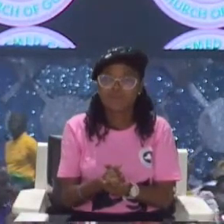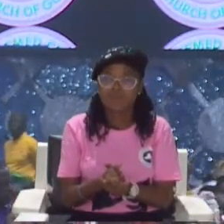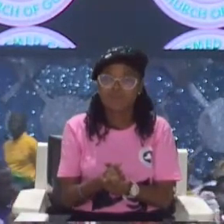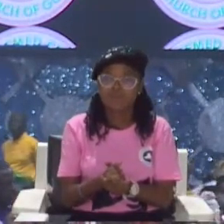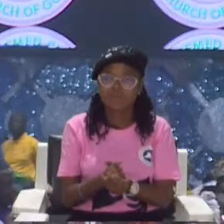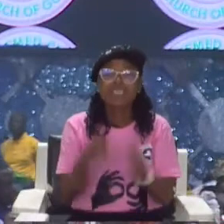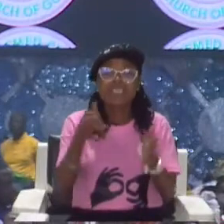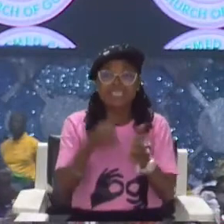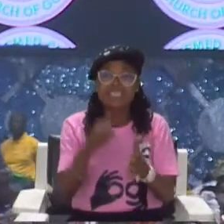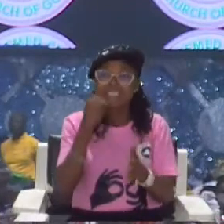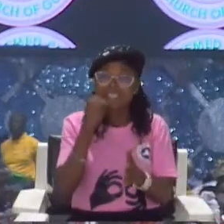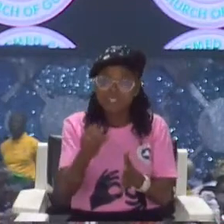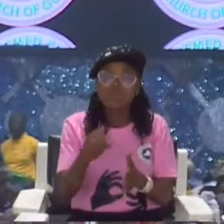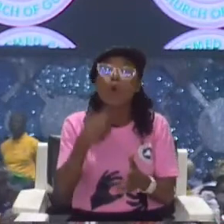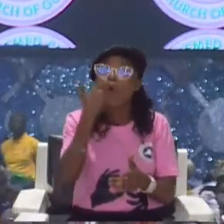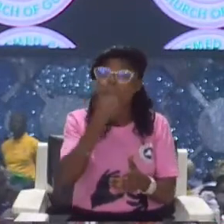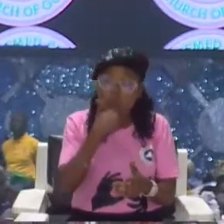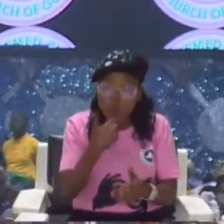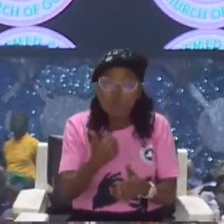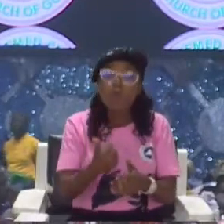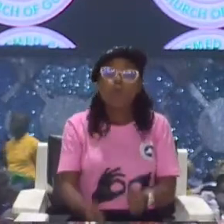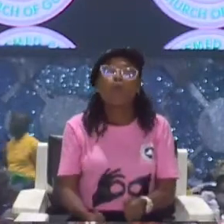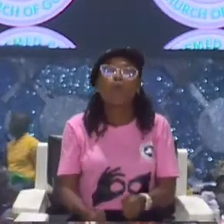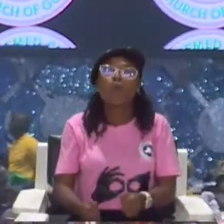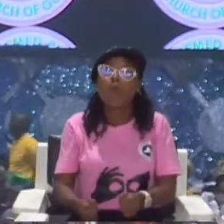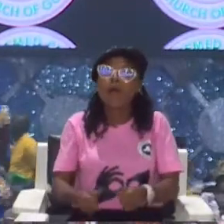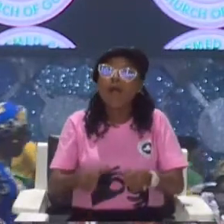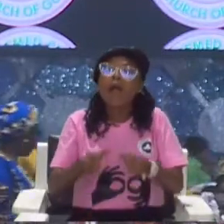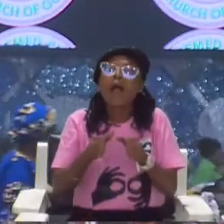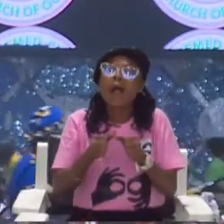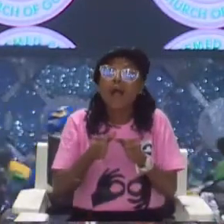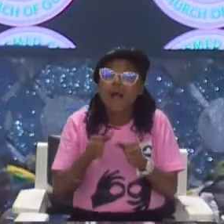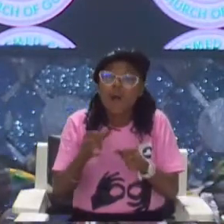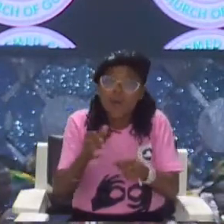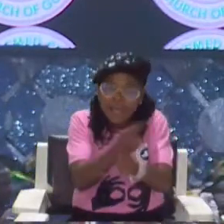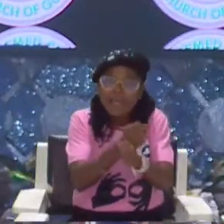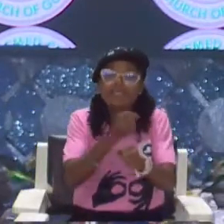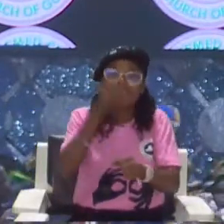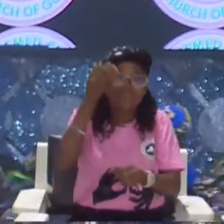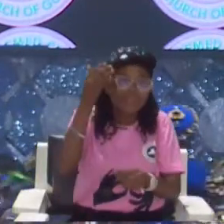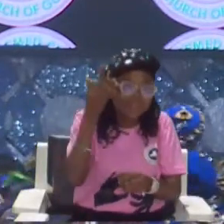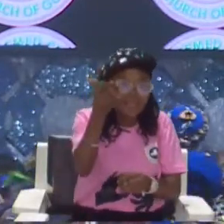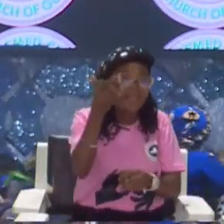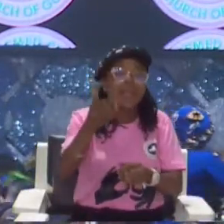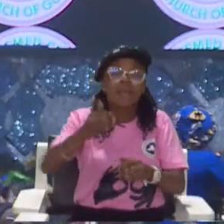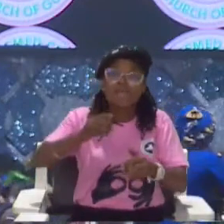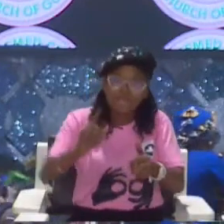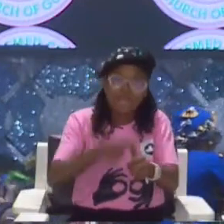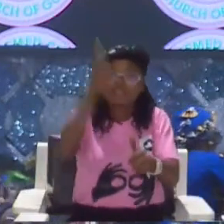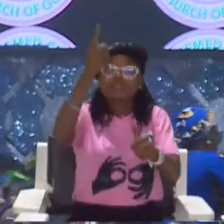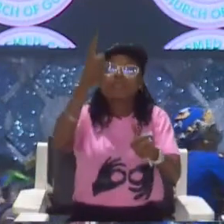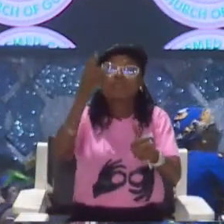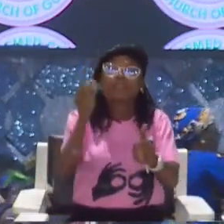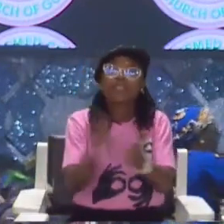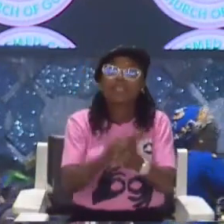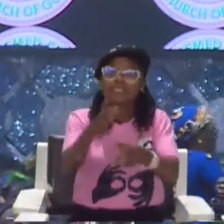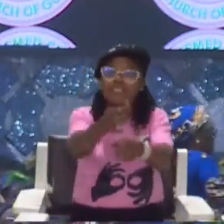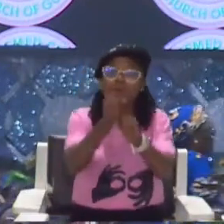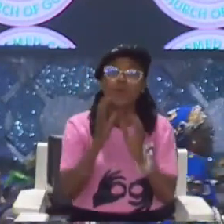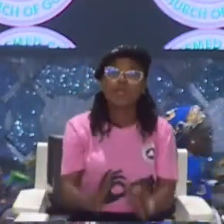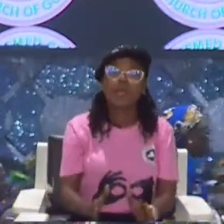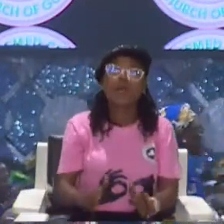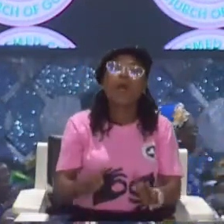It is who arrives first. Ẹni tó bá kọ́kọ́ débẹ̀, òun ló gbégbá orókè. And he asked me to